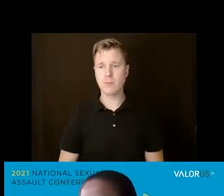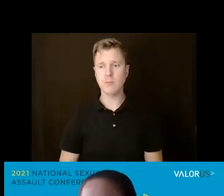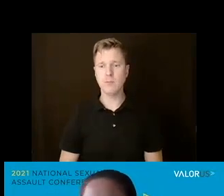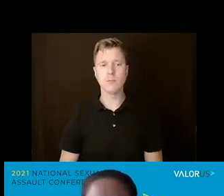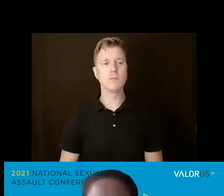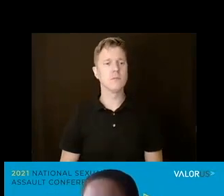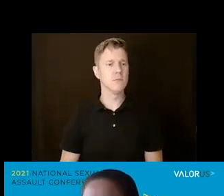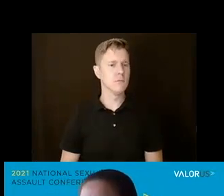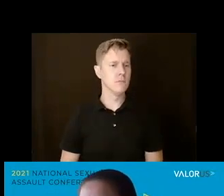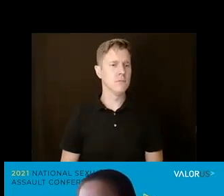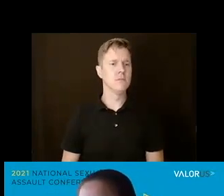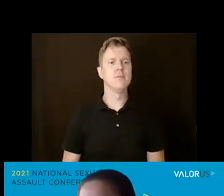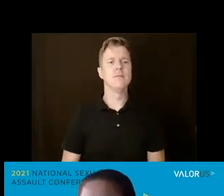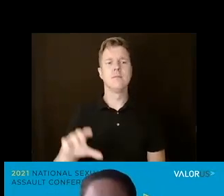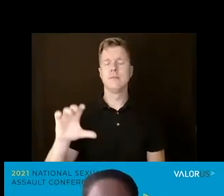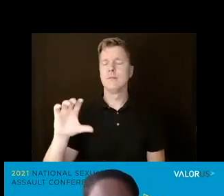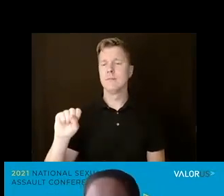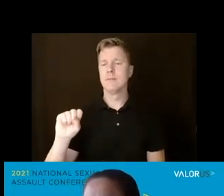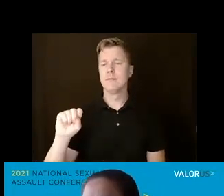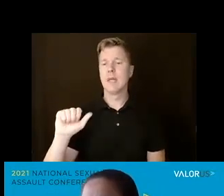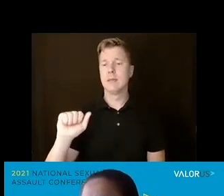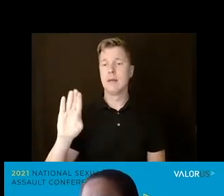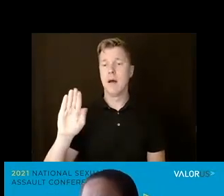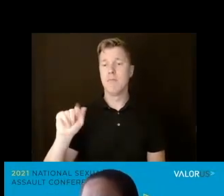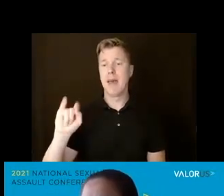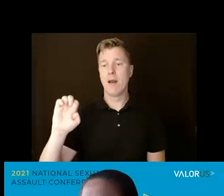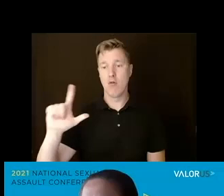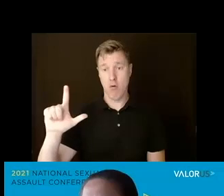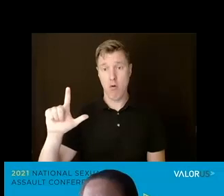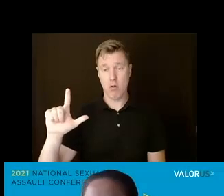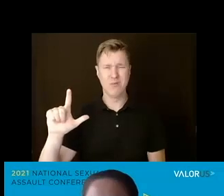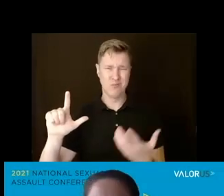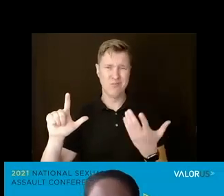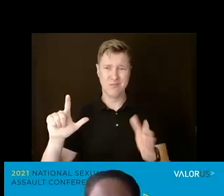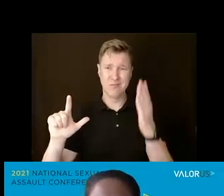Sabbaticals, I think as you all know, working in a field that is